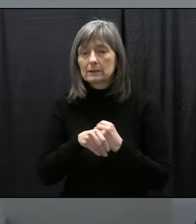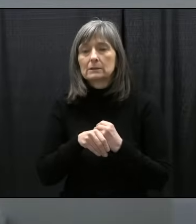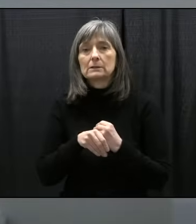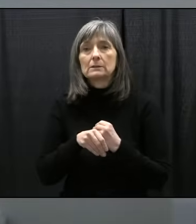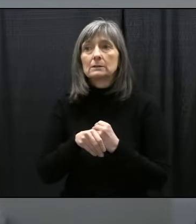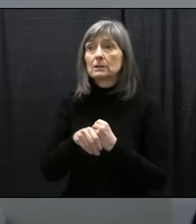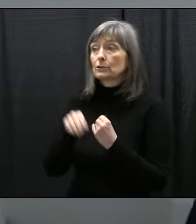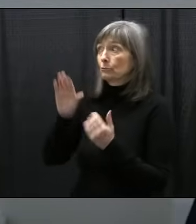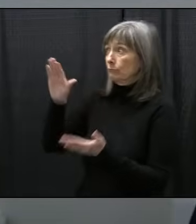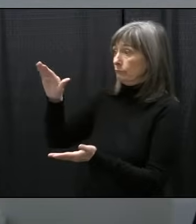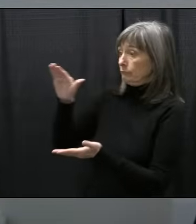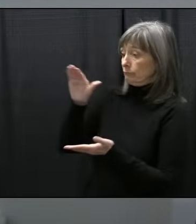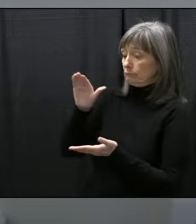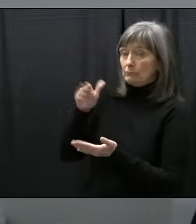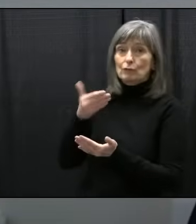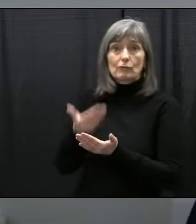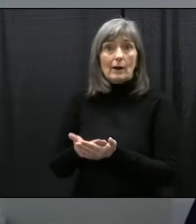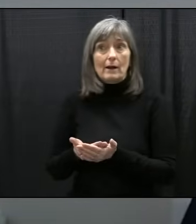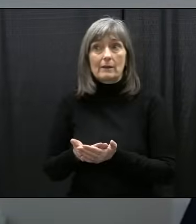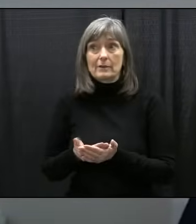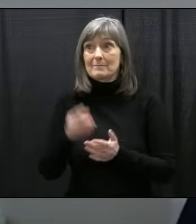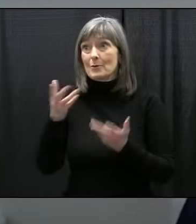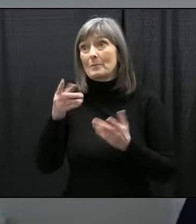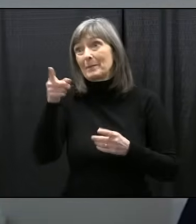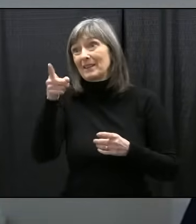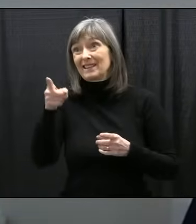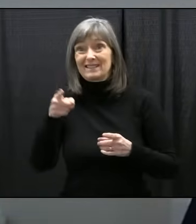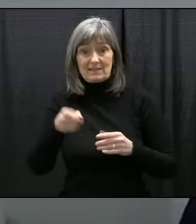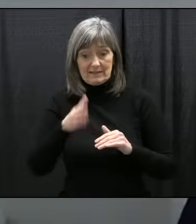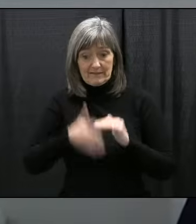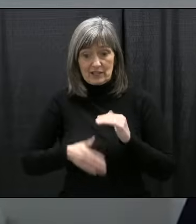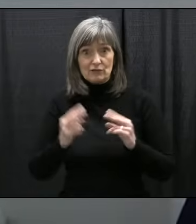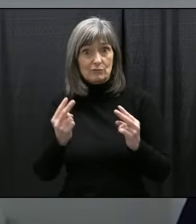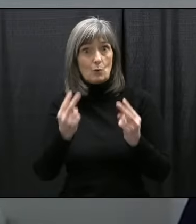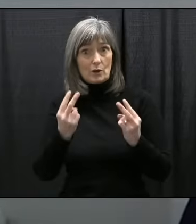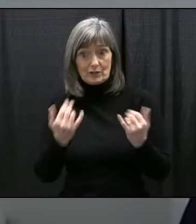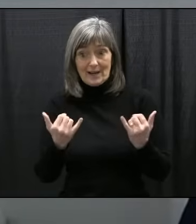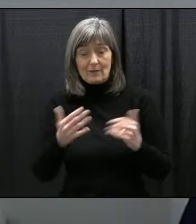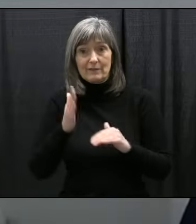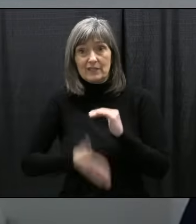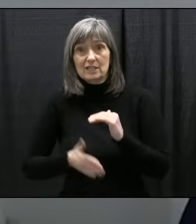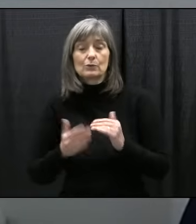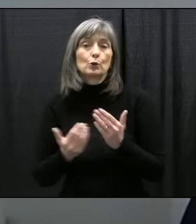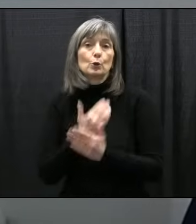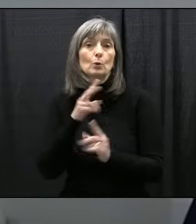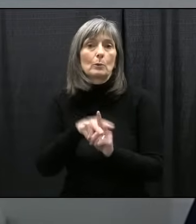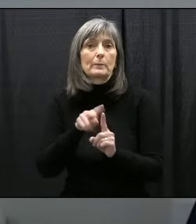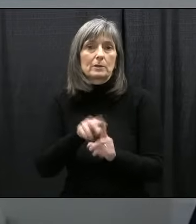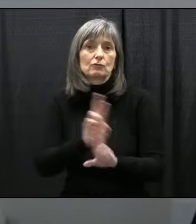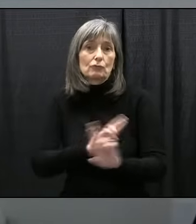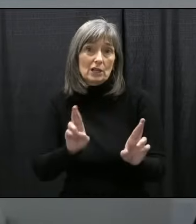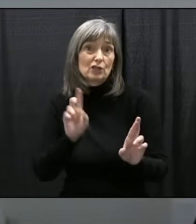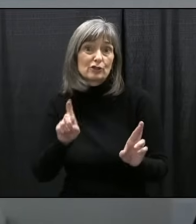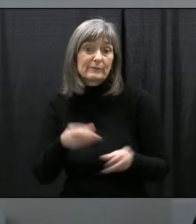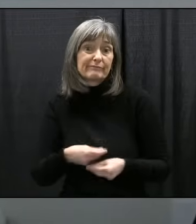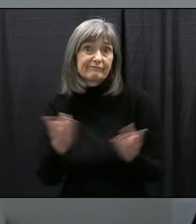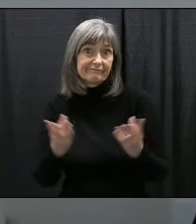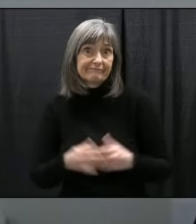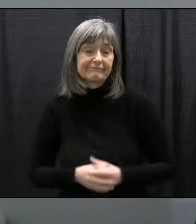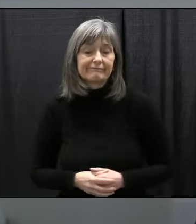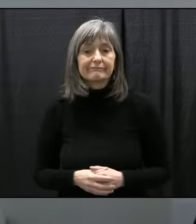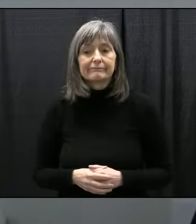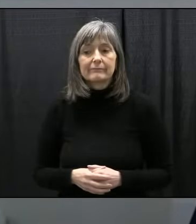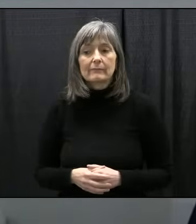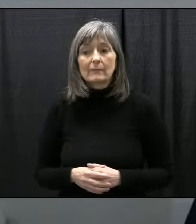as probably this broadcast ends, in actual fact, in some cases. But our tried and true have been